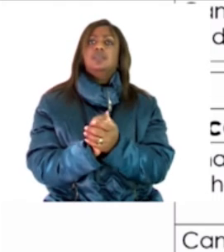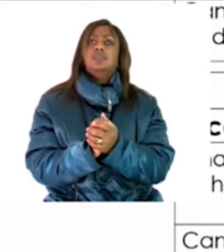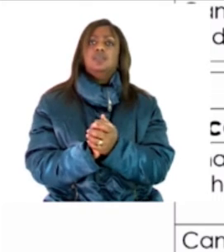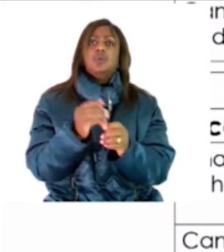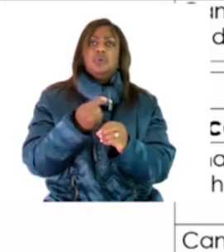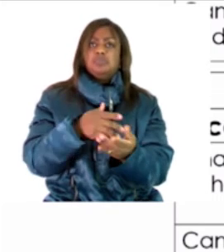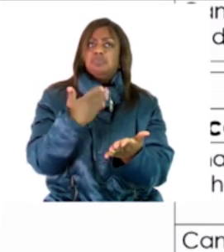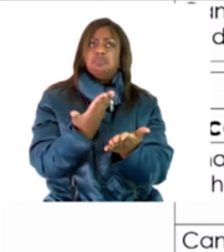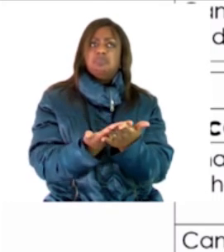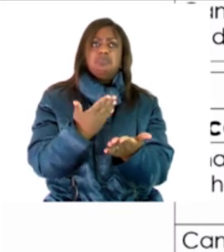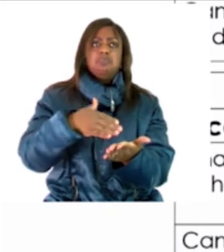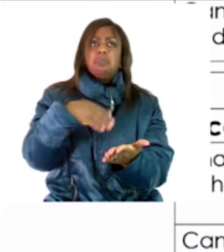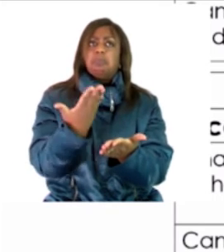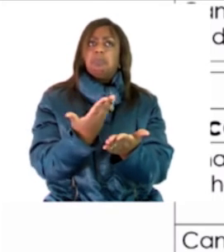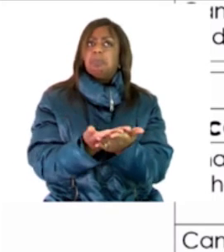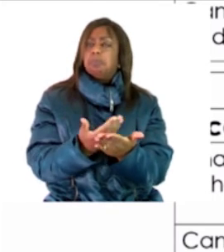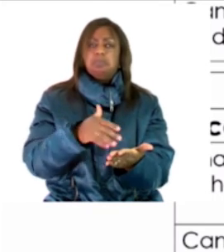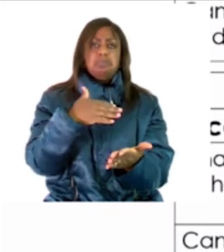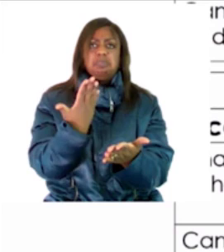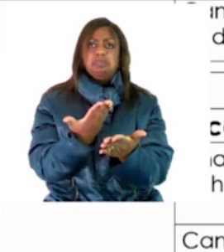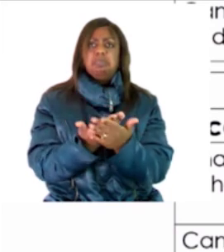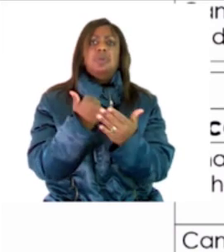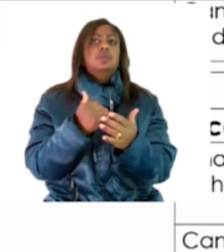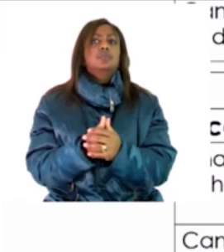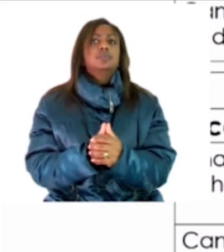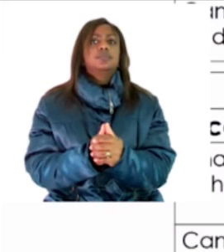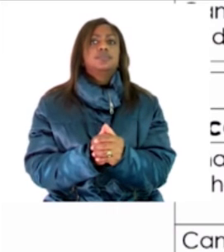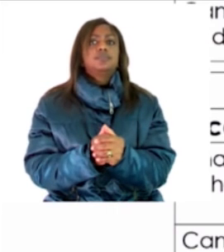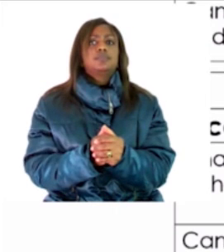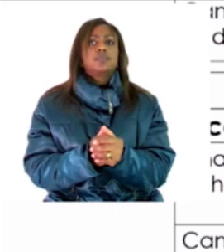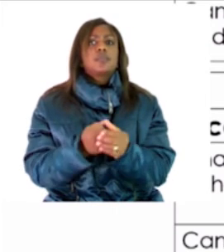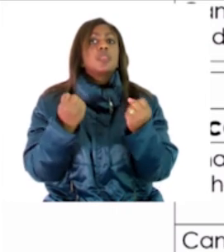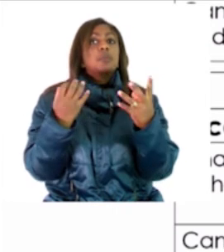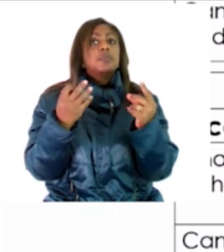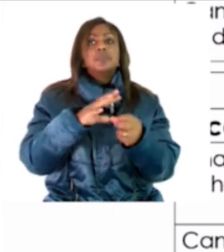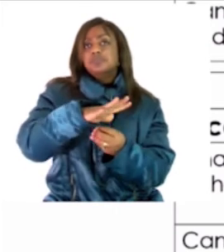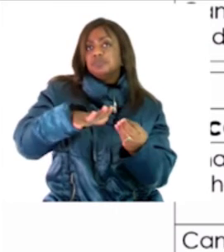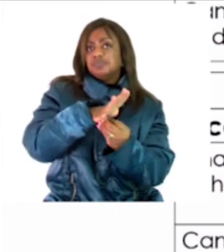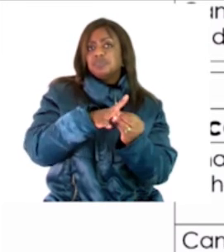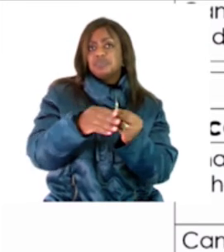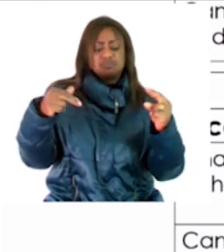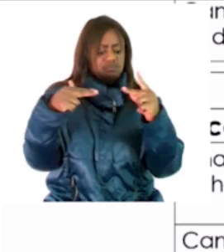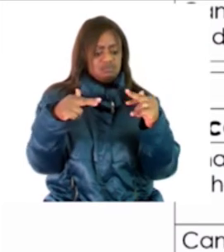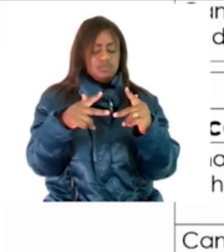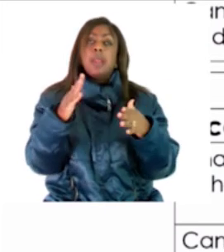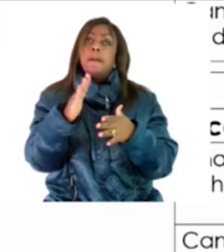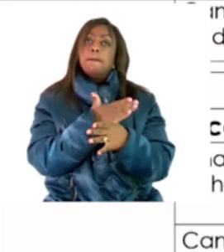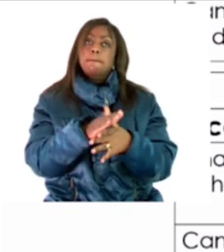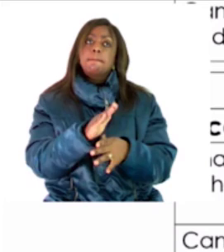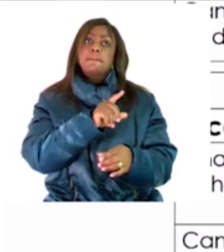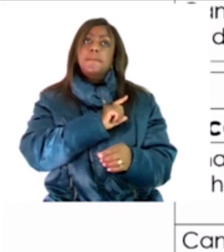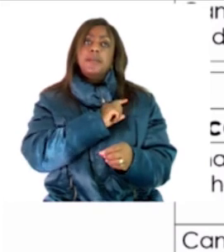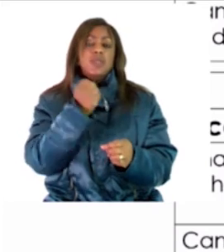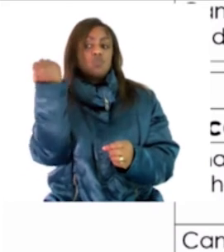symbols. Family conflict or breakup. So most of the families in our country have broken up because